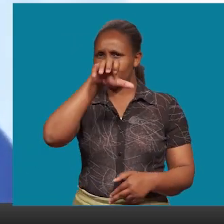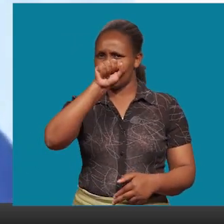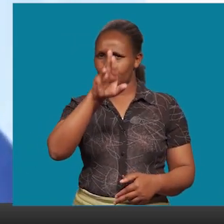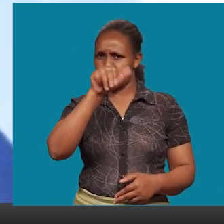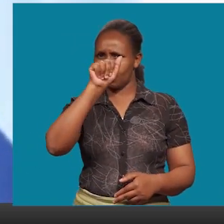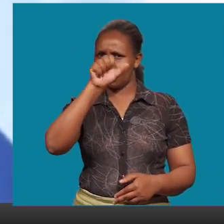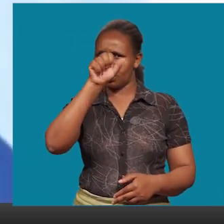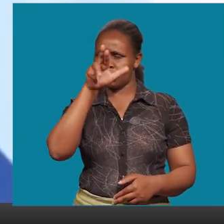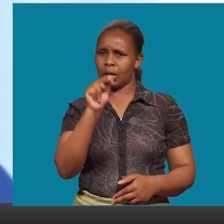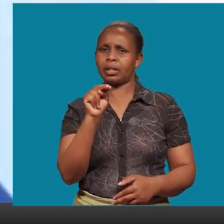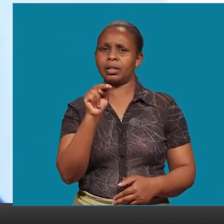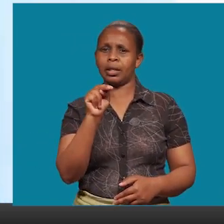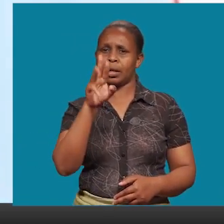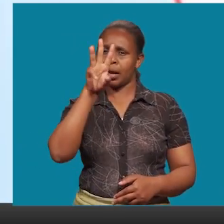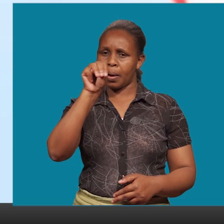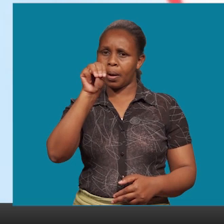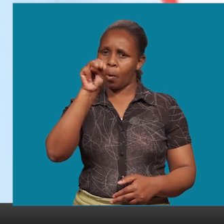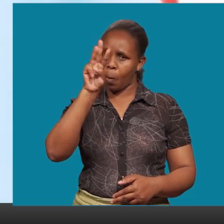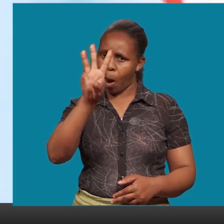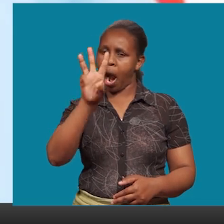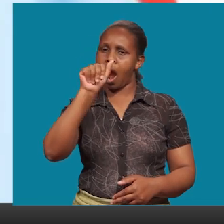for Health,